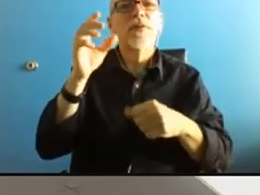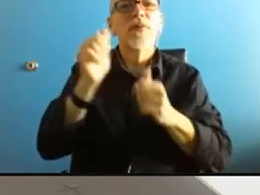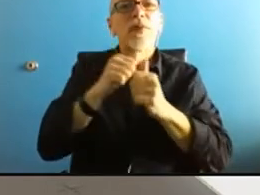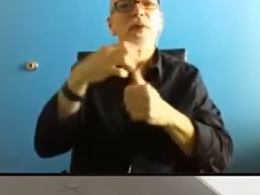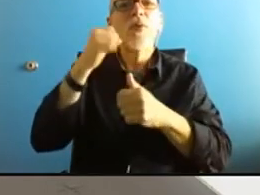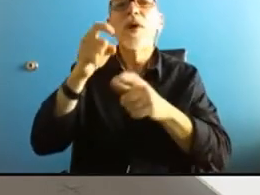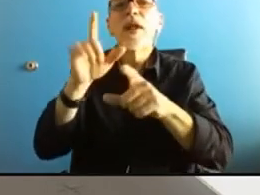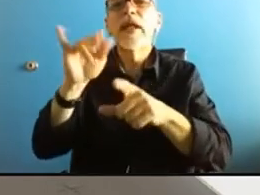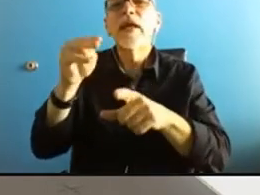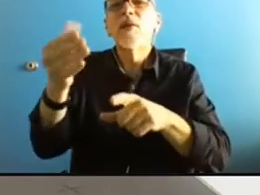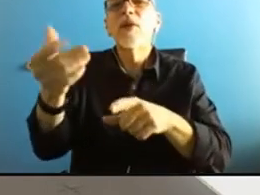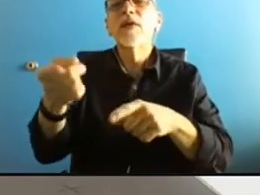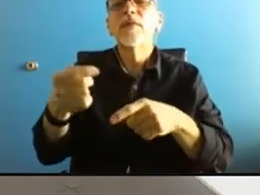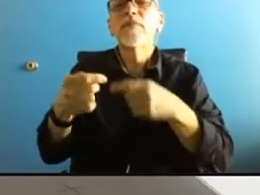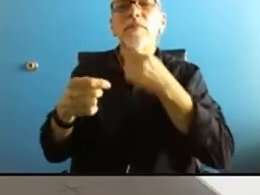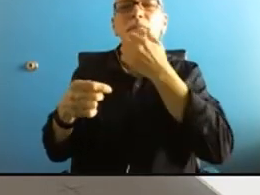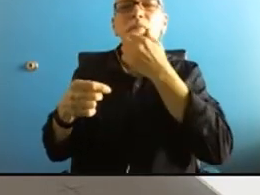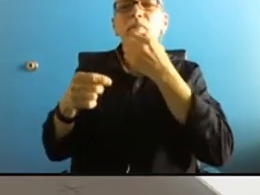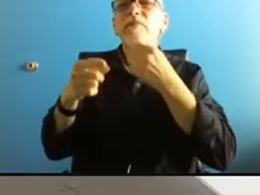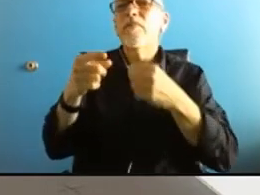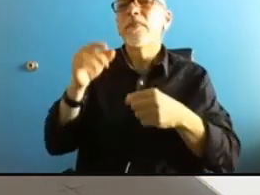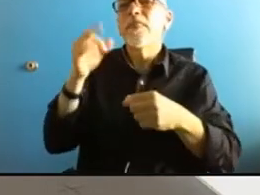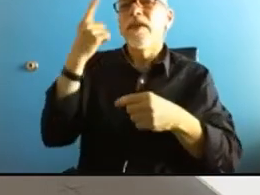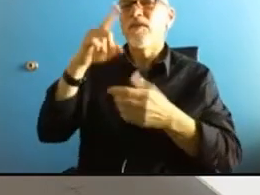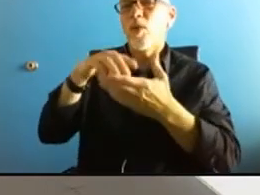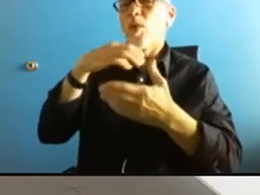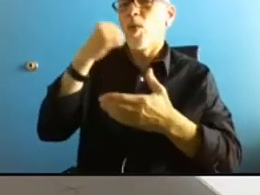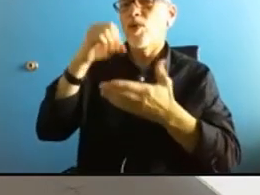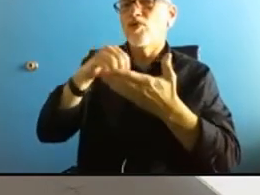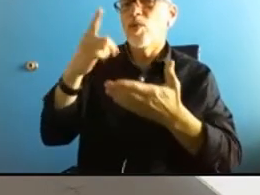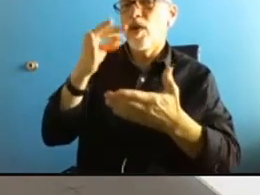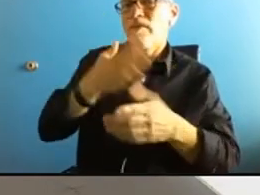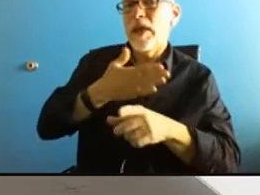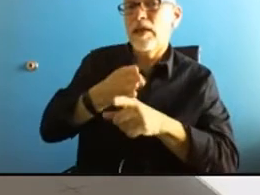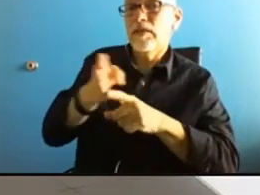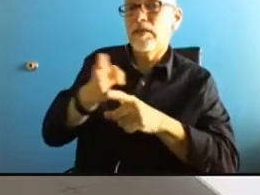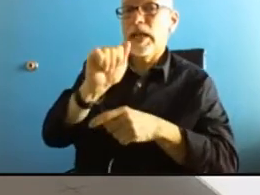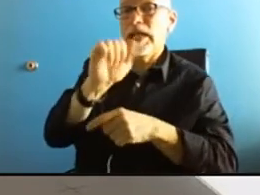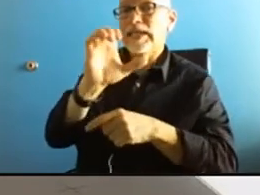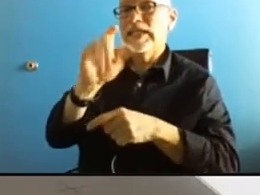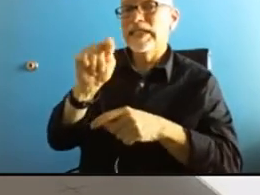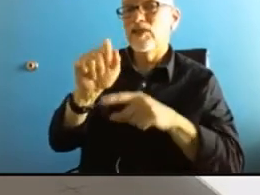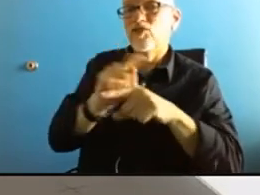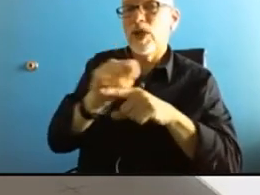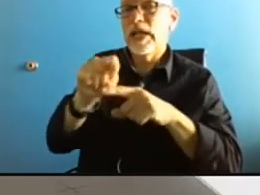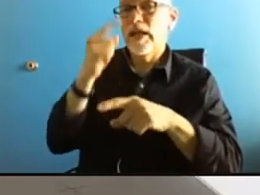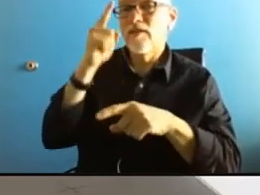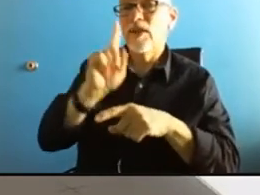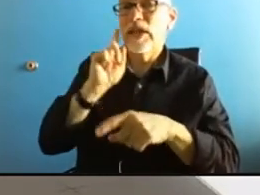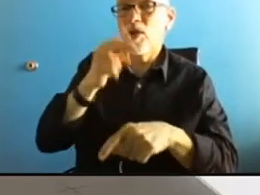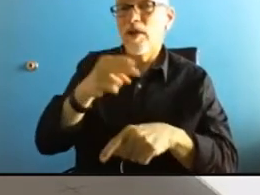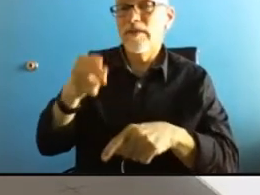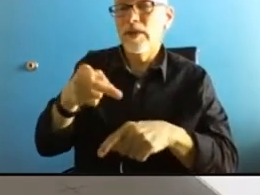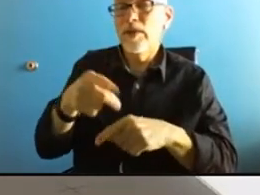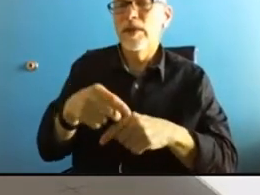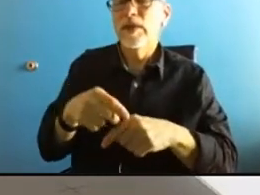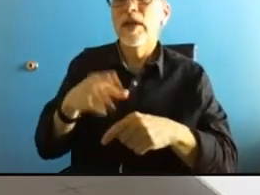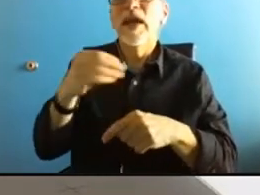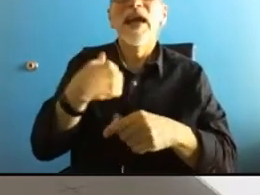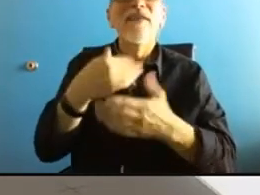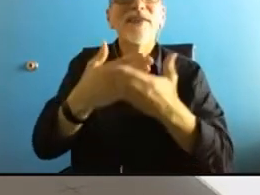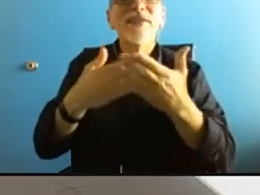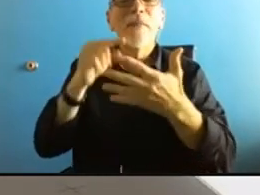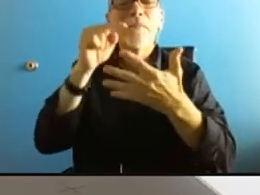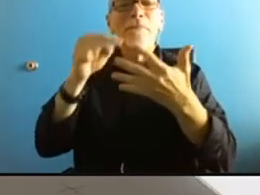ahead, Lynn. As far as older students, one of my specialties is doing ACT training for deaf and hard of hearing. And there's certain things